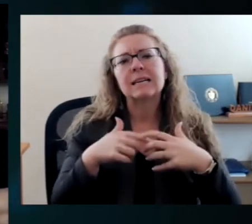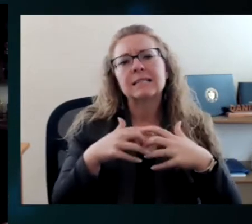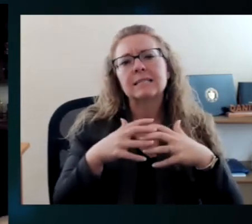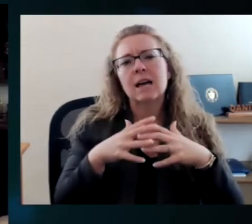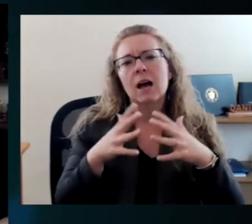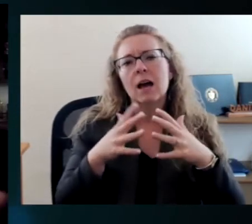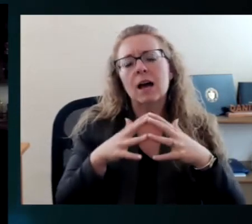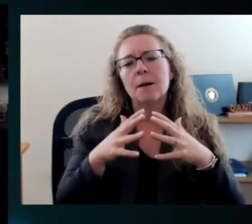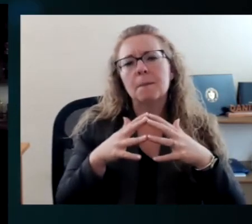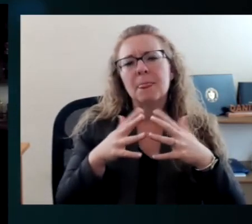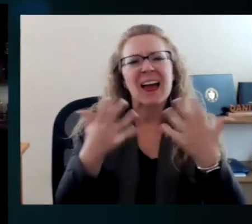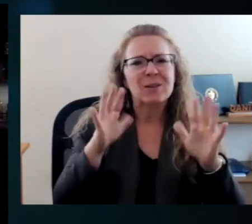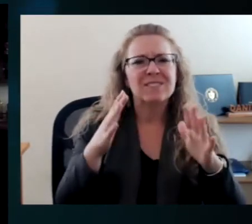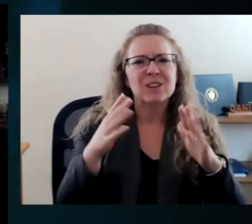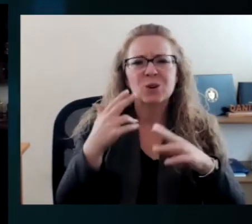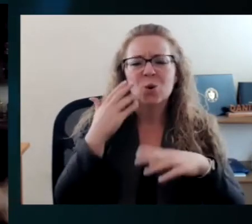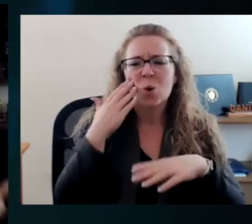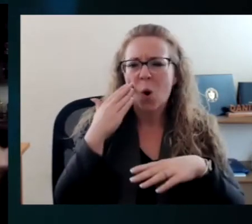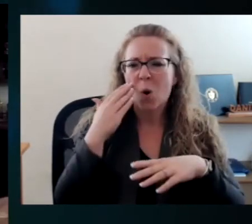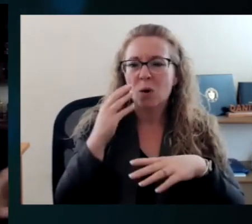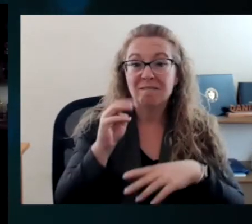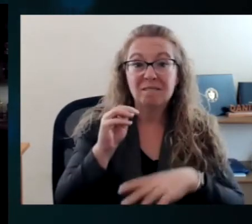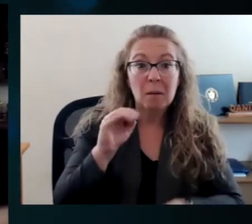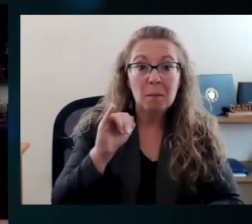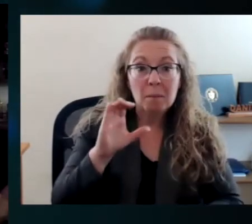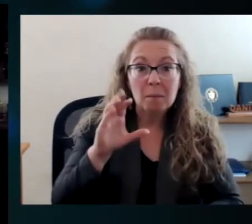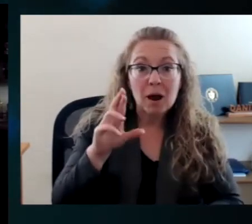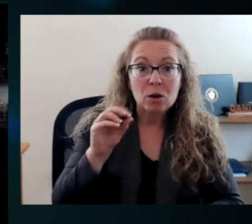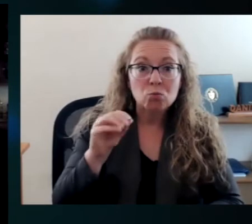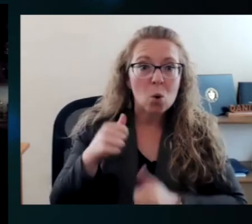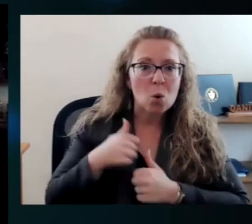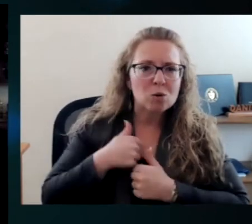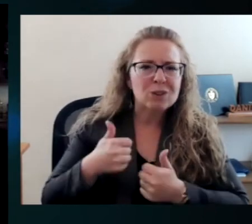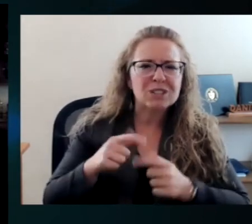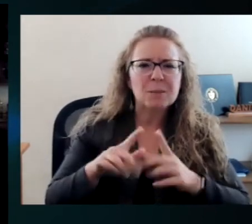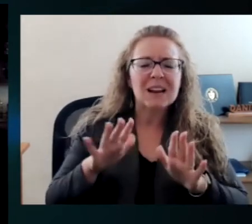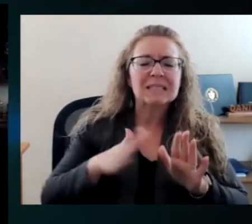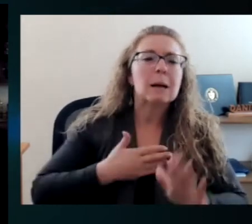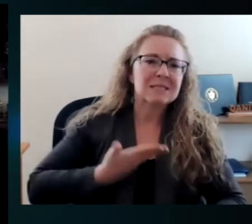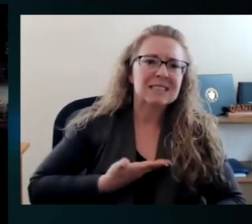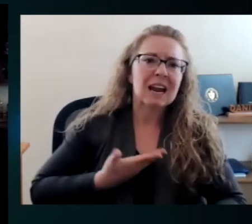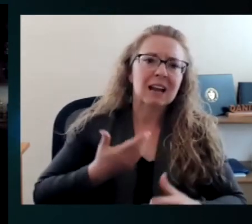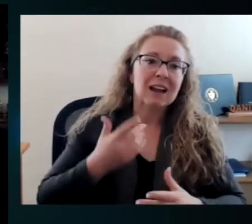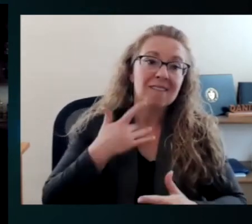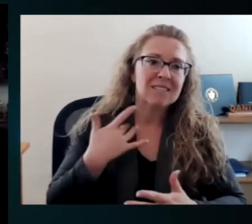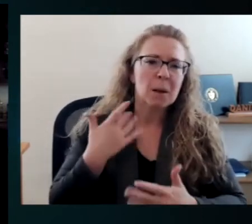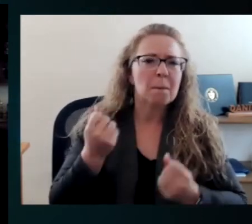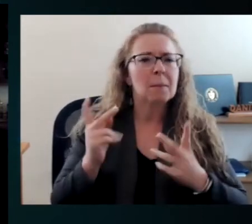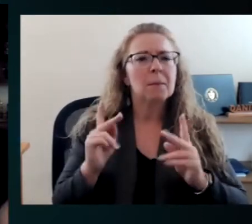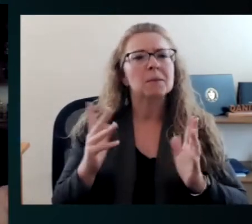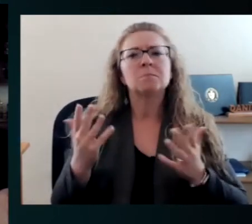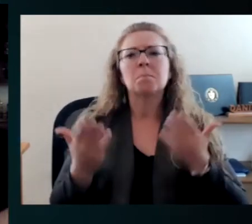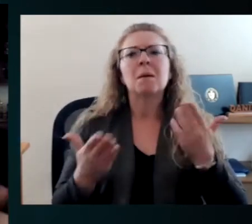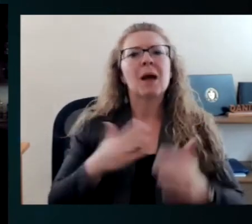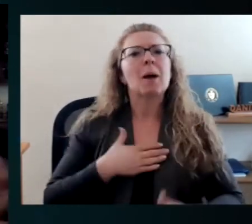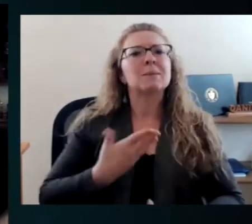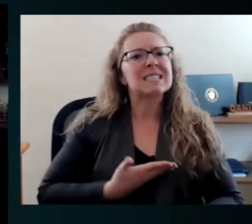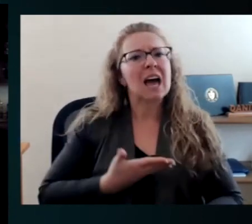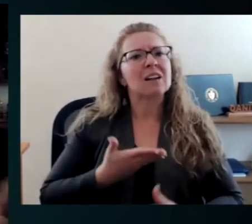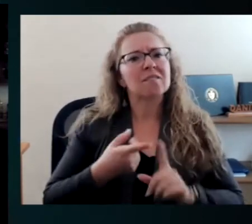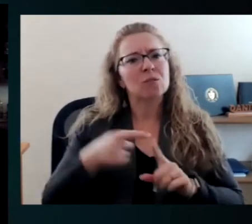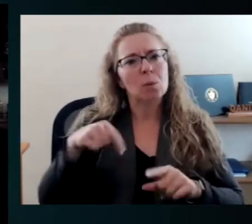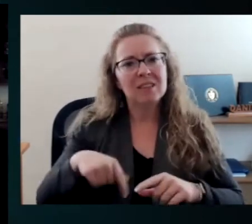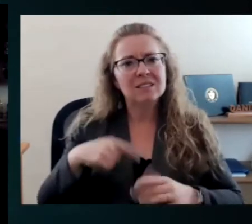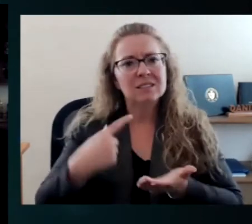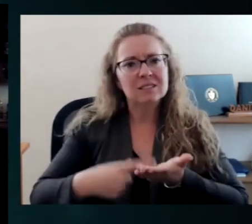I don't even know if microaggression is the right word, but it is very upsetting. I think a lot of people here are very upset by this. And so when this